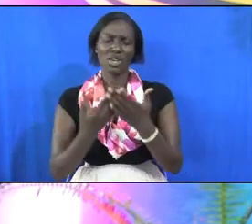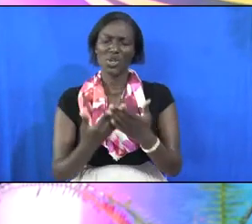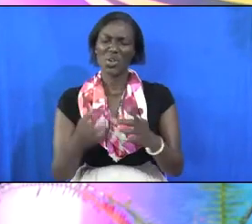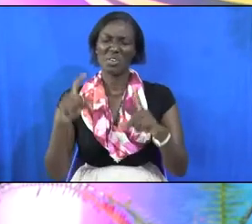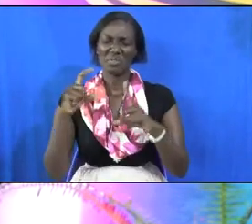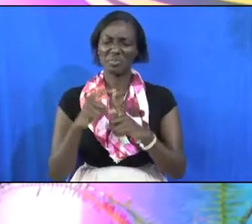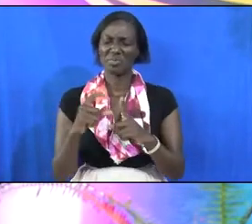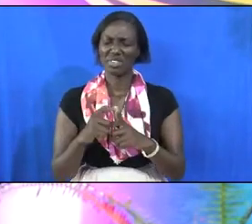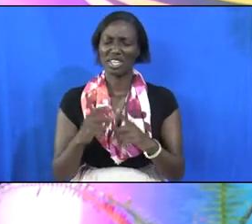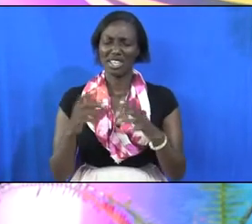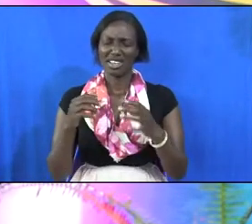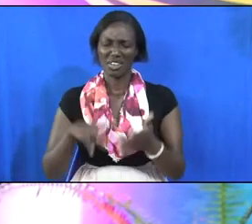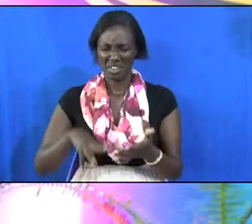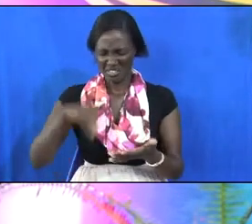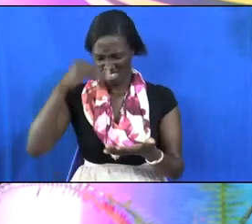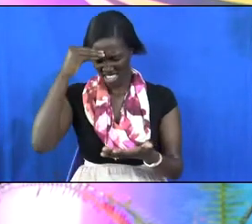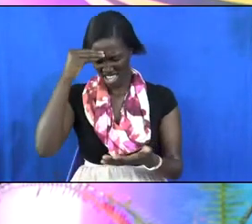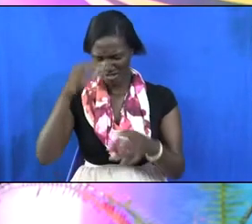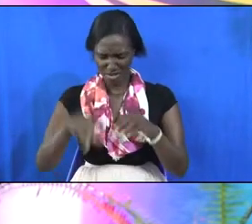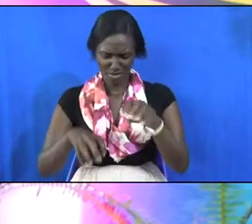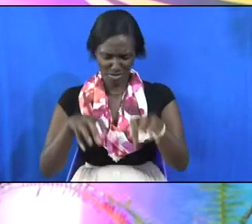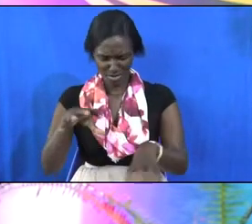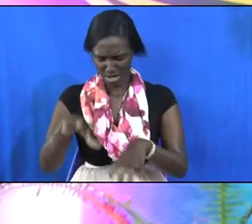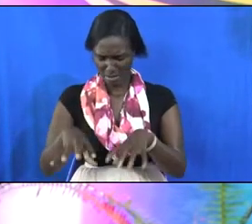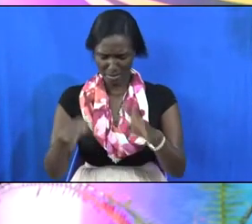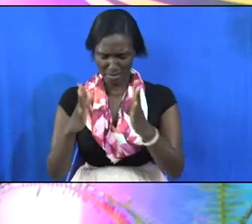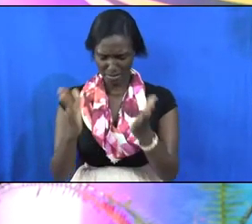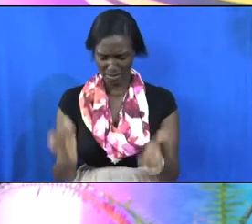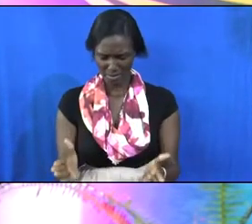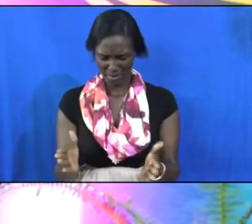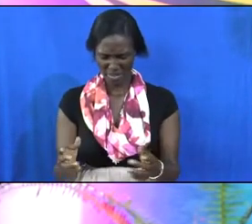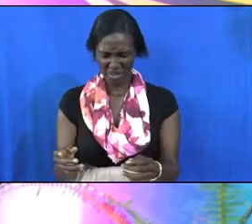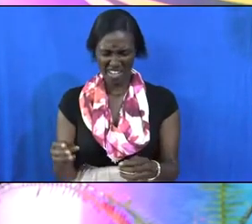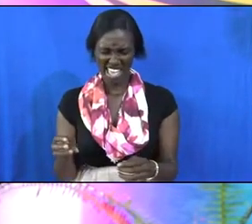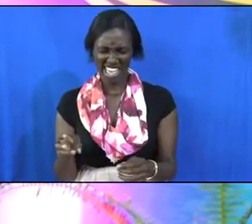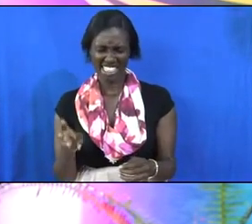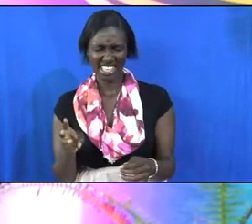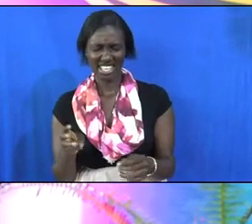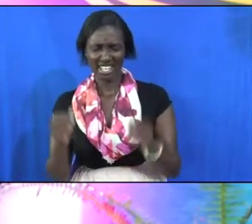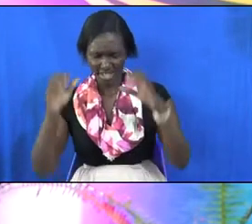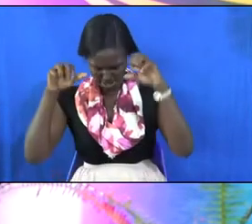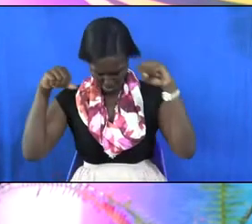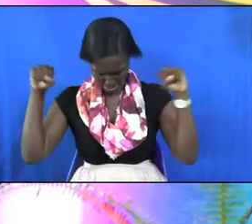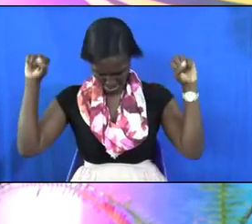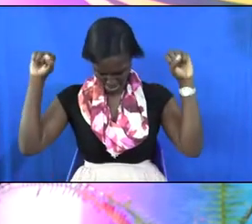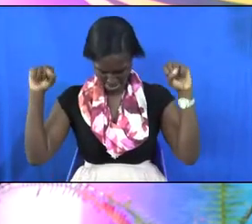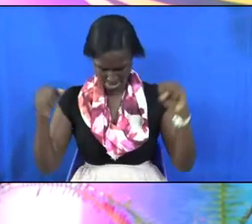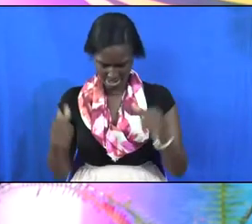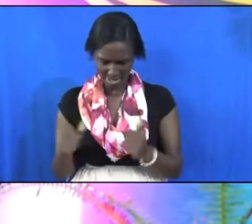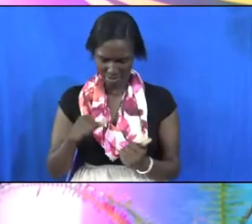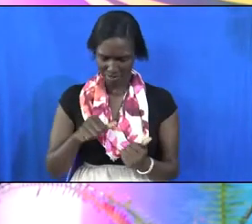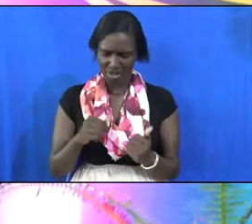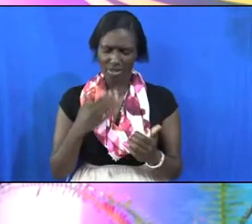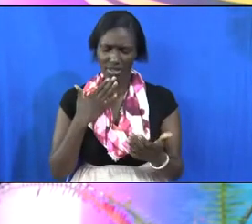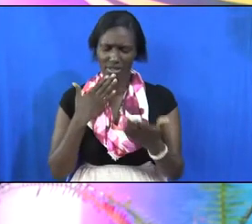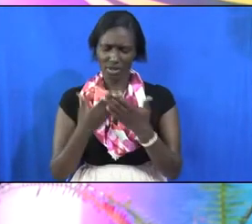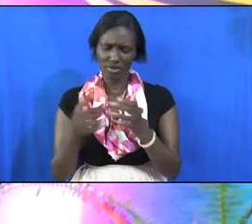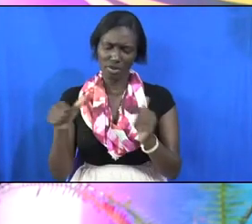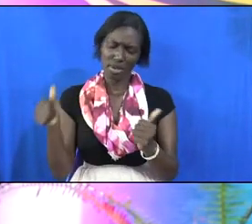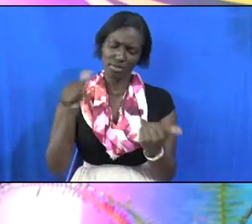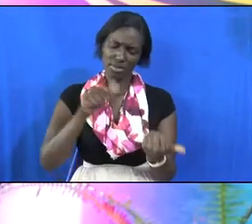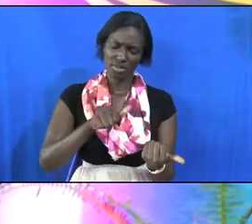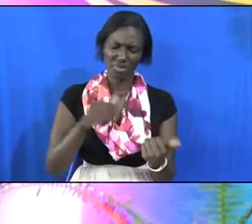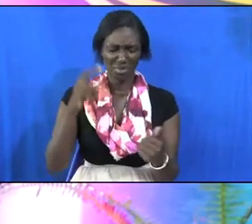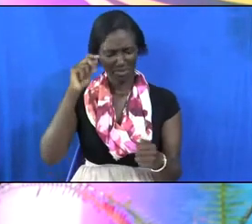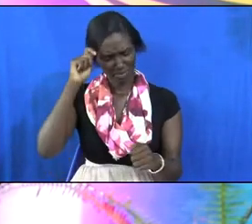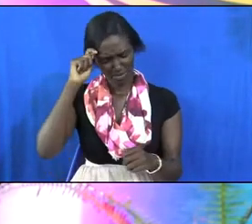message that we have learned from the farm where the cattle's dip. We thank you for baptism. You have reminded us